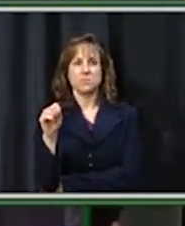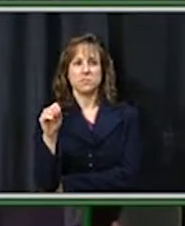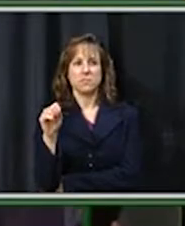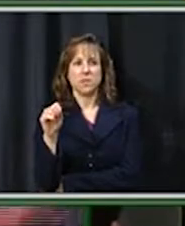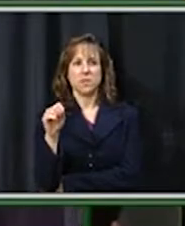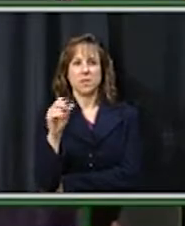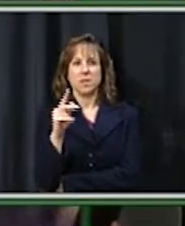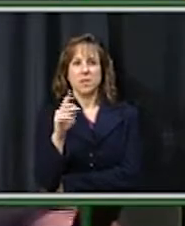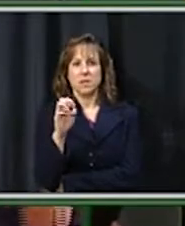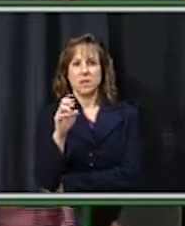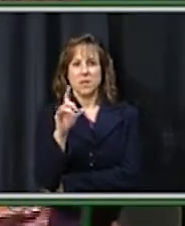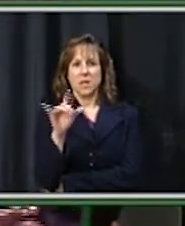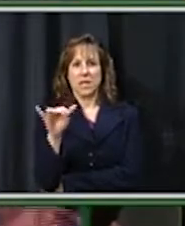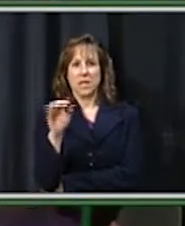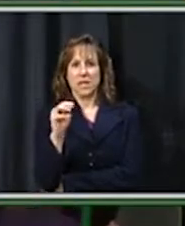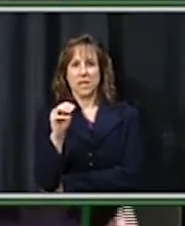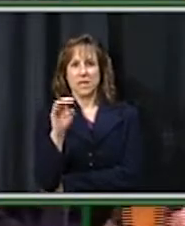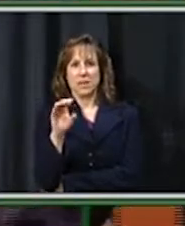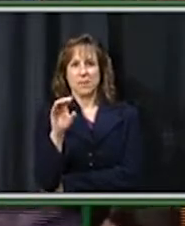Keely McCoy.